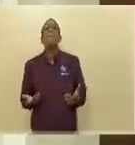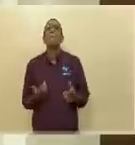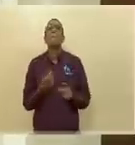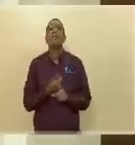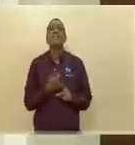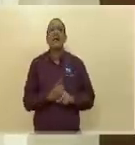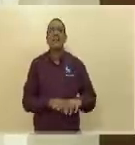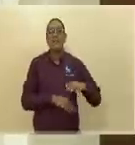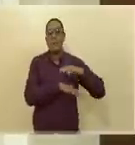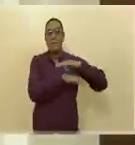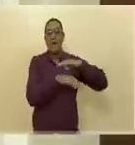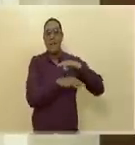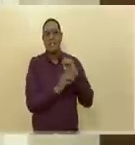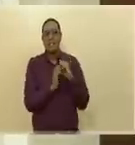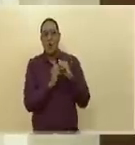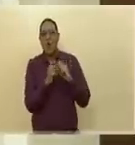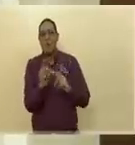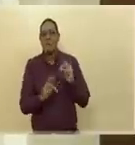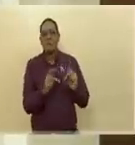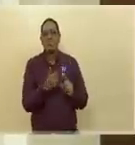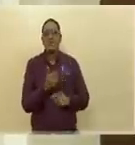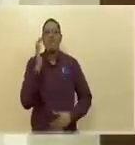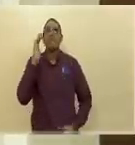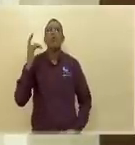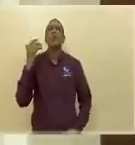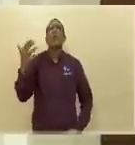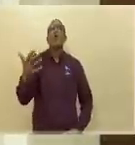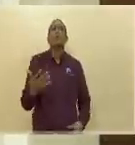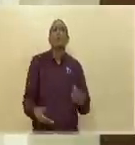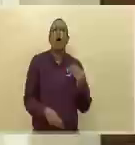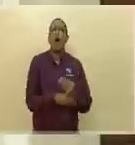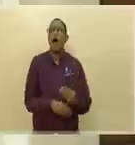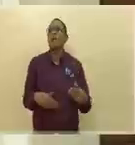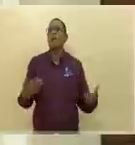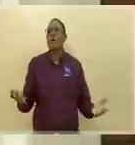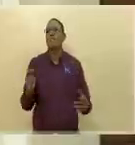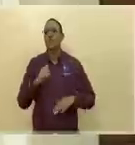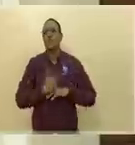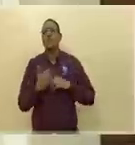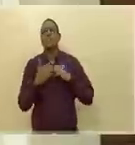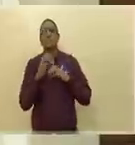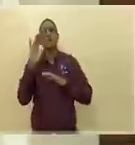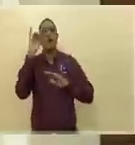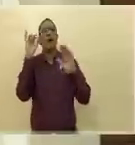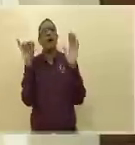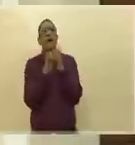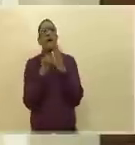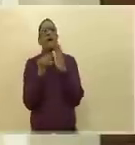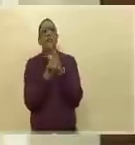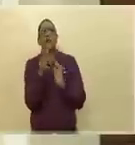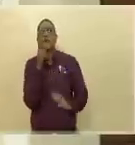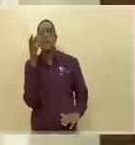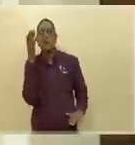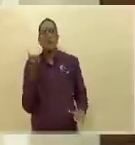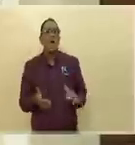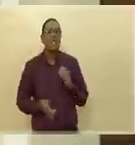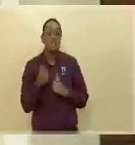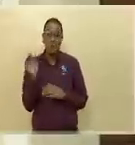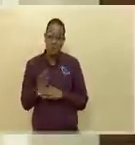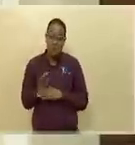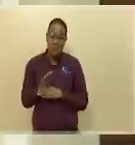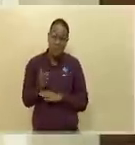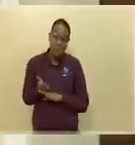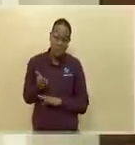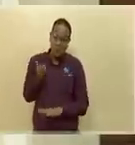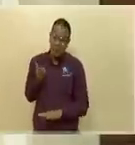the basis on which persons would then go on to formalize their identity, as most entities